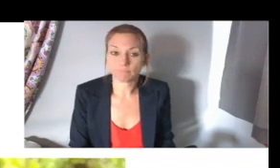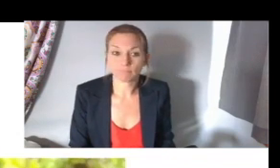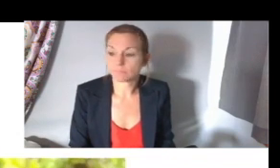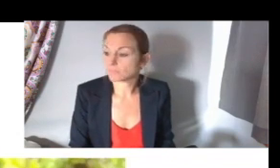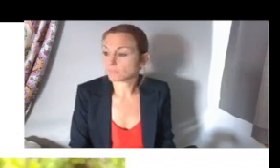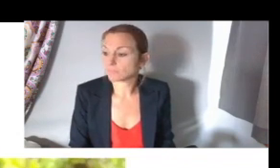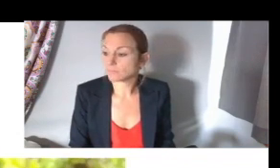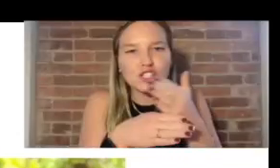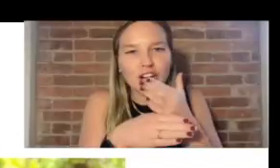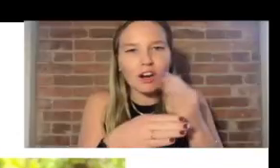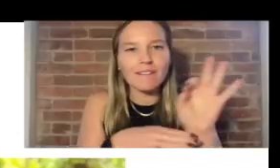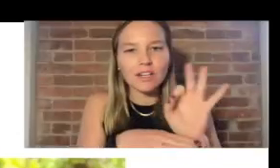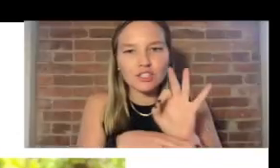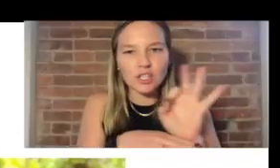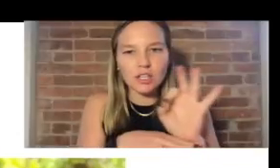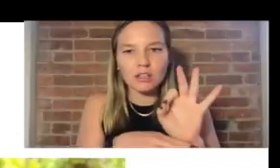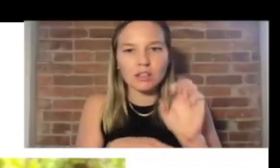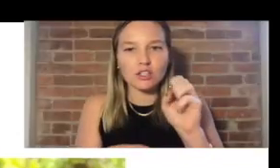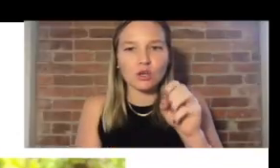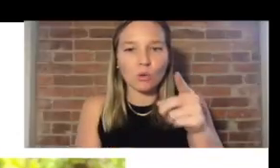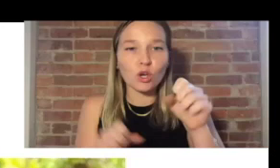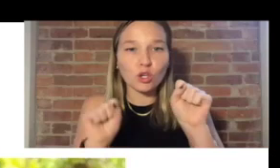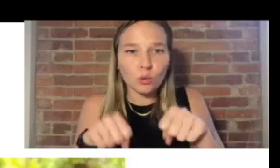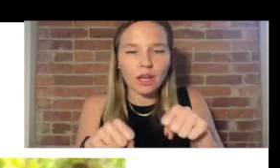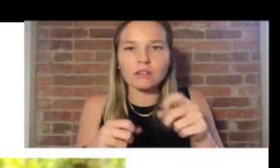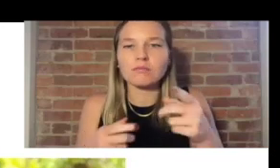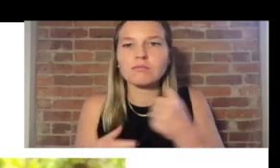I'll go ahead and spotlight Sarah back here.